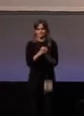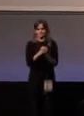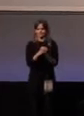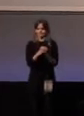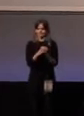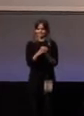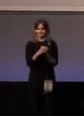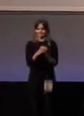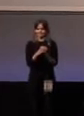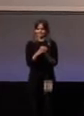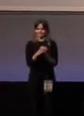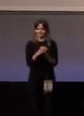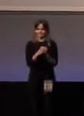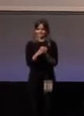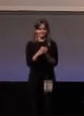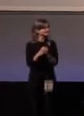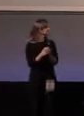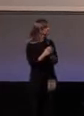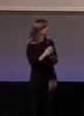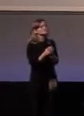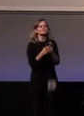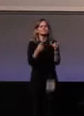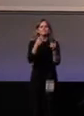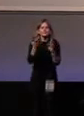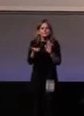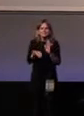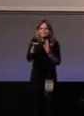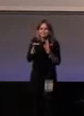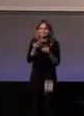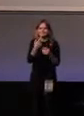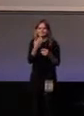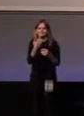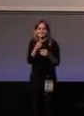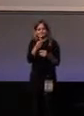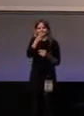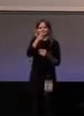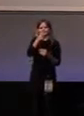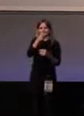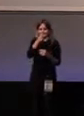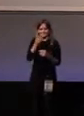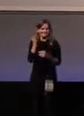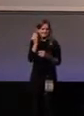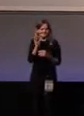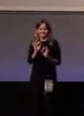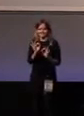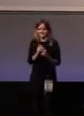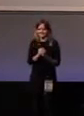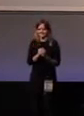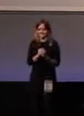stiefvader is dat we dat niet ik ging op mijn fiets concert in microfoon as a